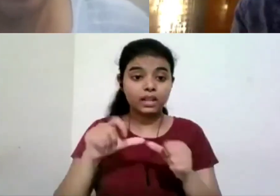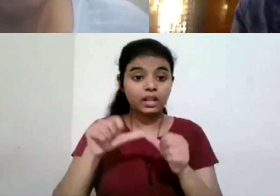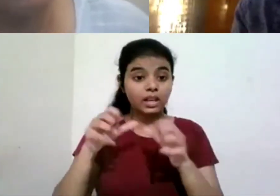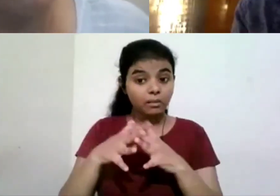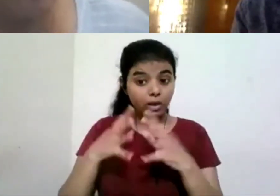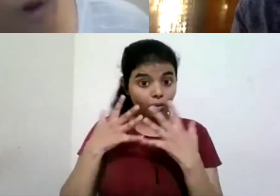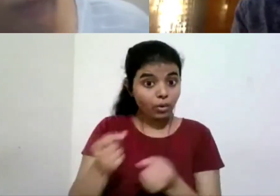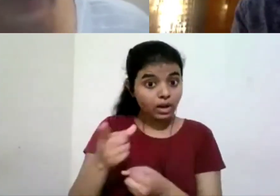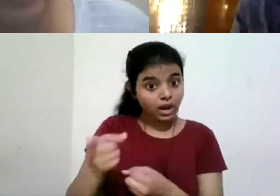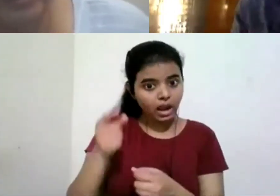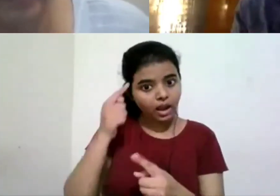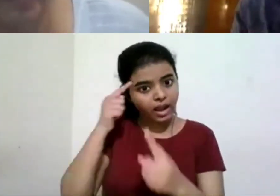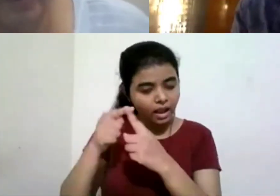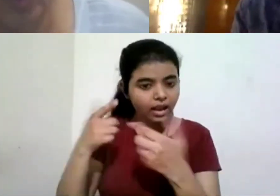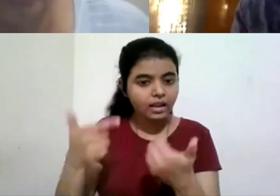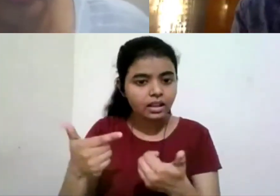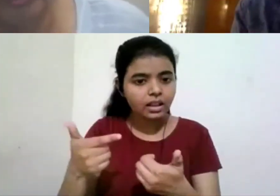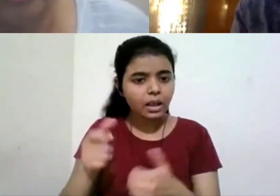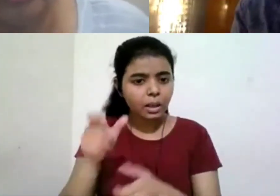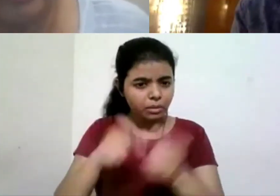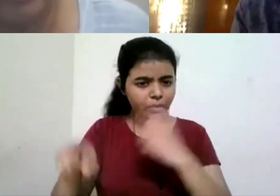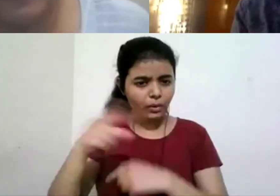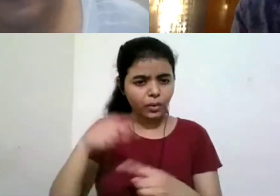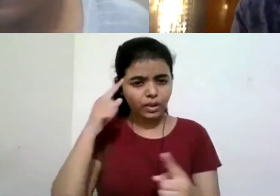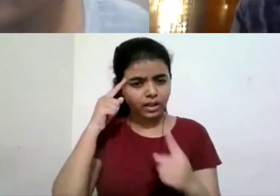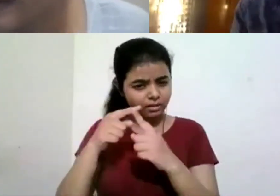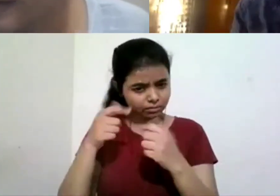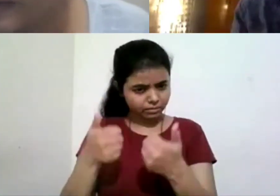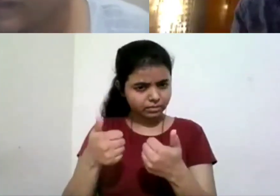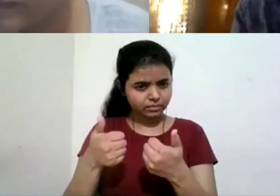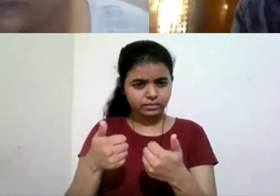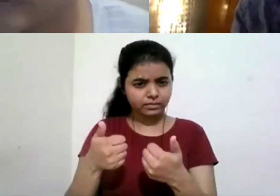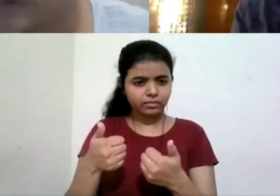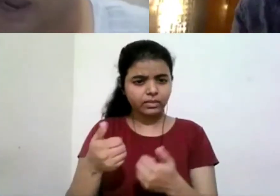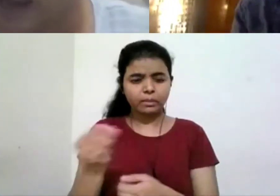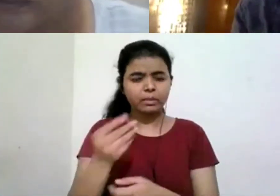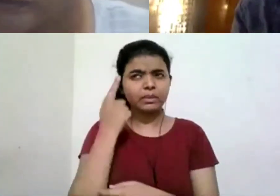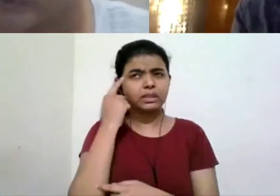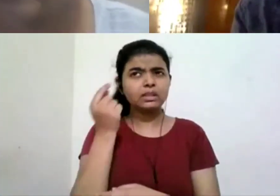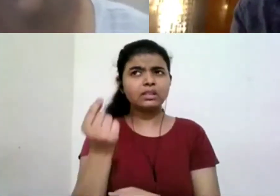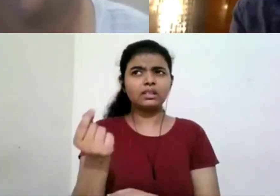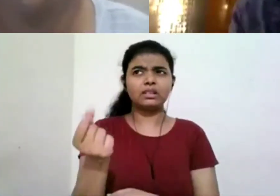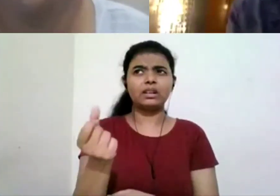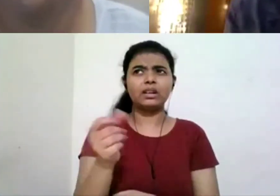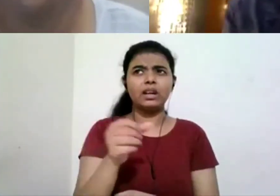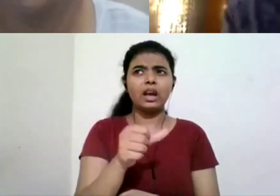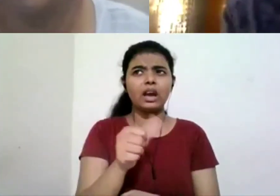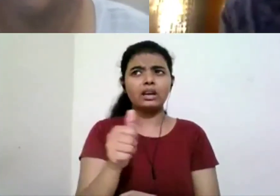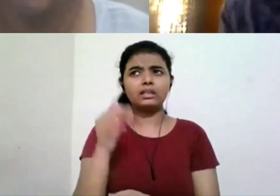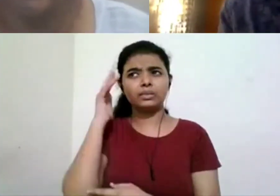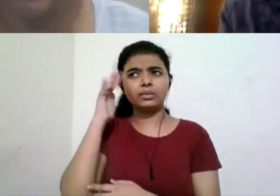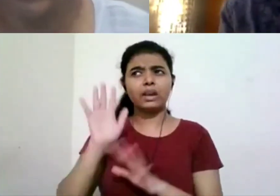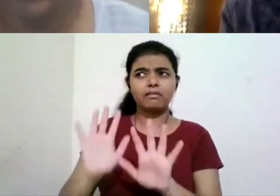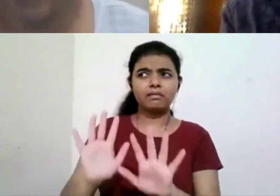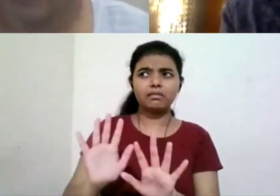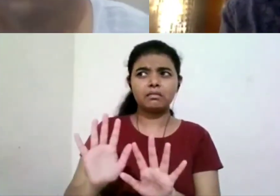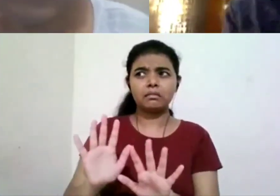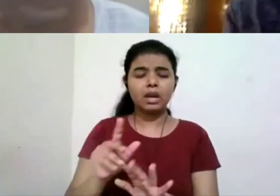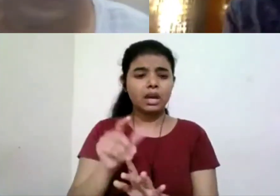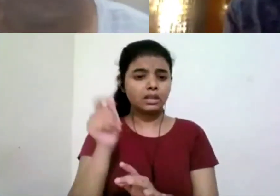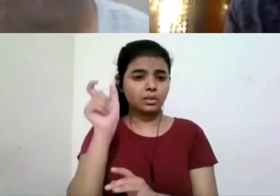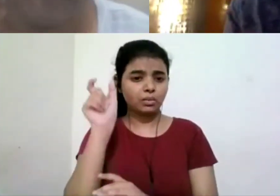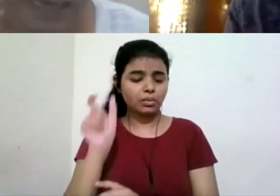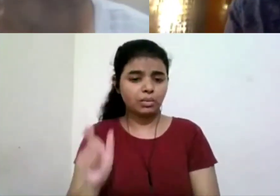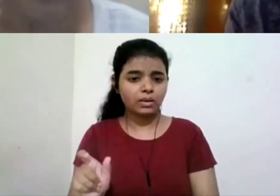decisions coming in from it, from court or judge, they suddenly remembered there were other theoretical options. And